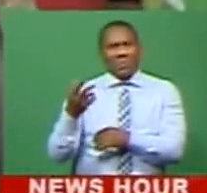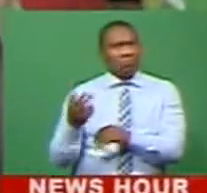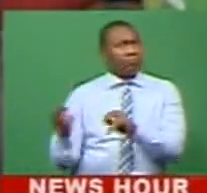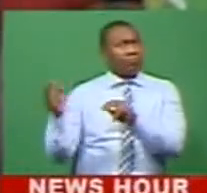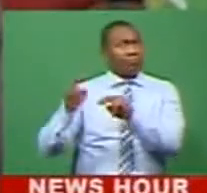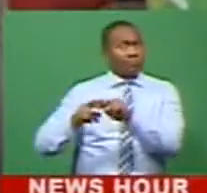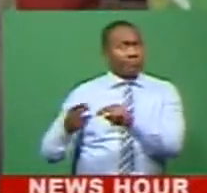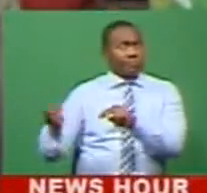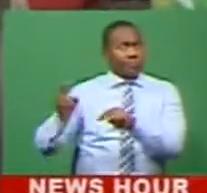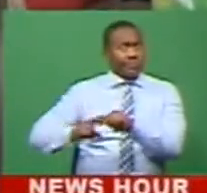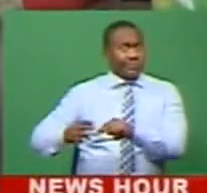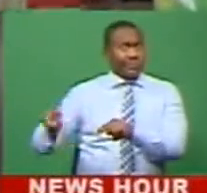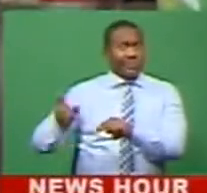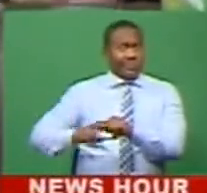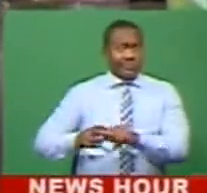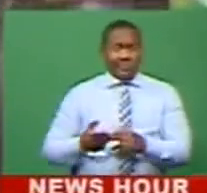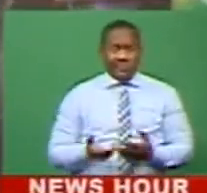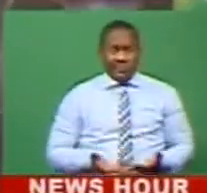local.